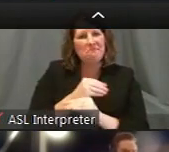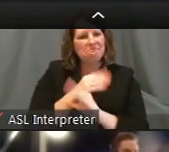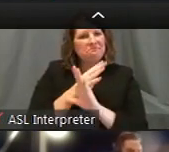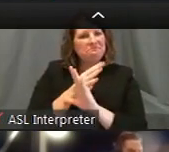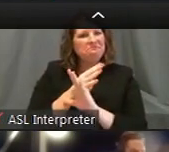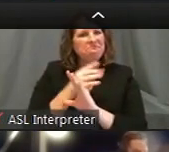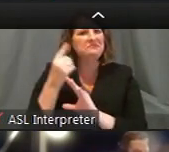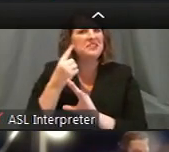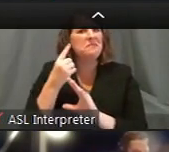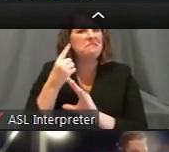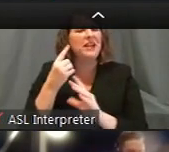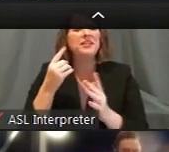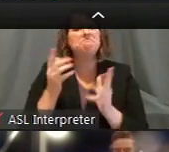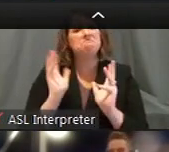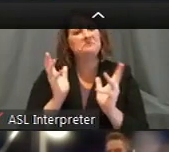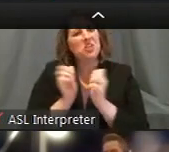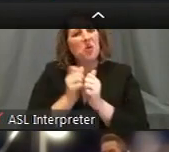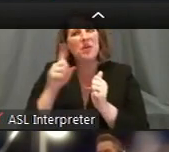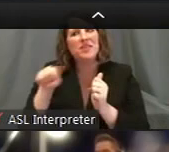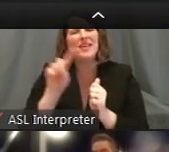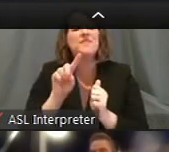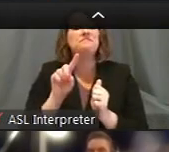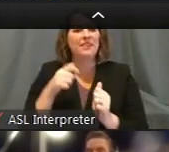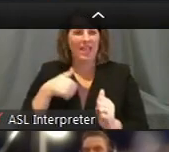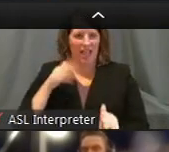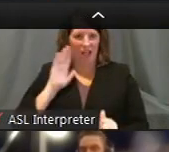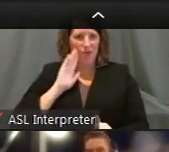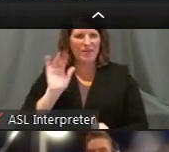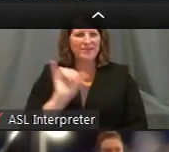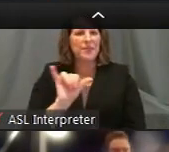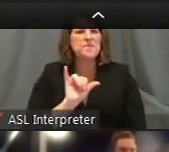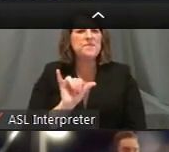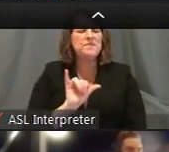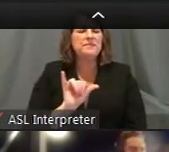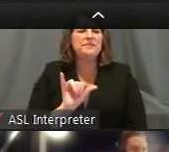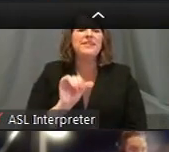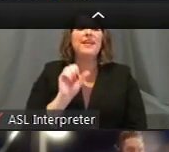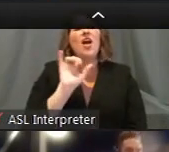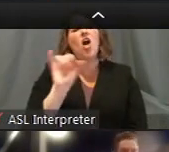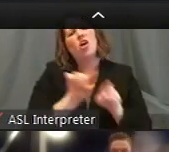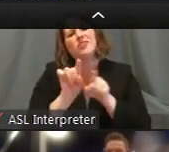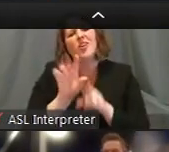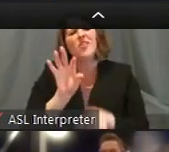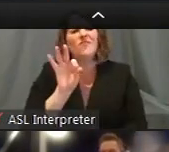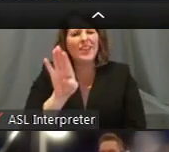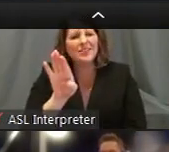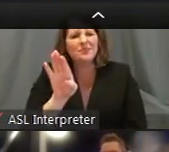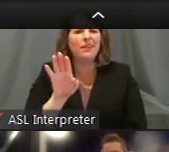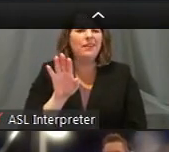listen to them and share with them. I'll be joining you in that. And share it on social media if you can. Thank you.